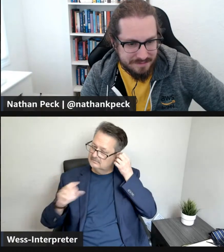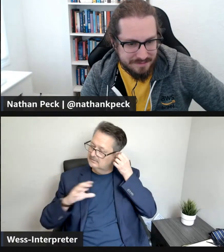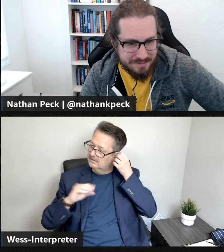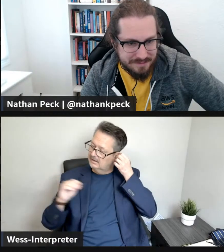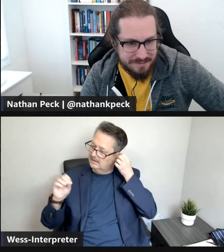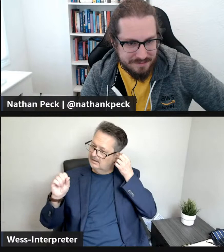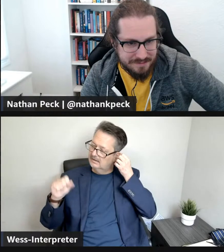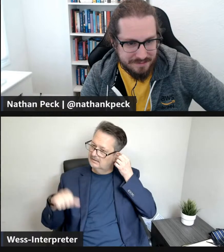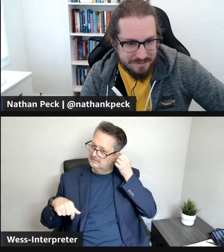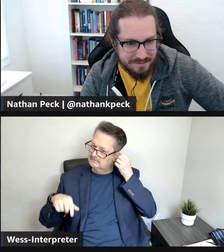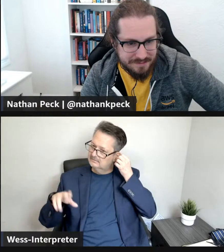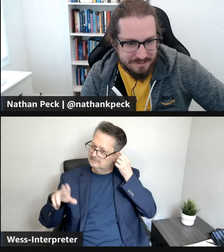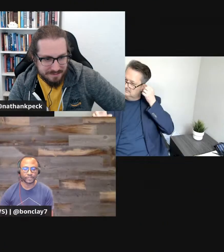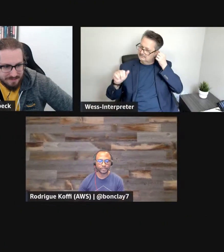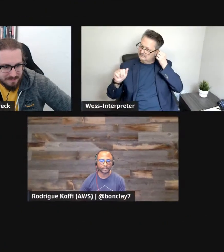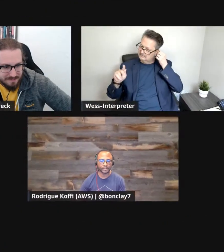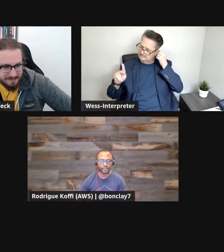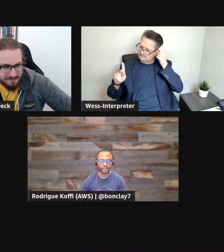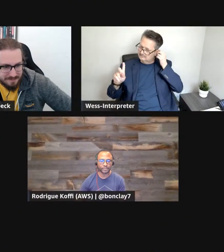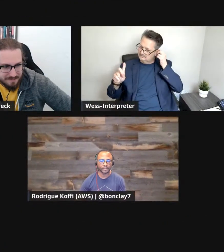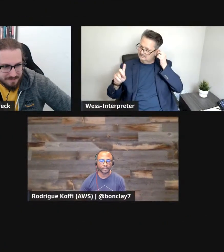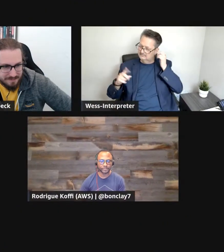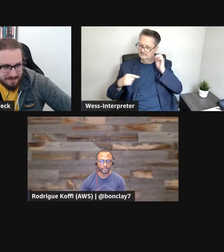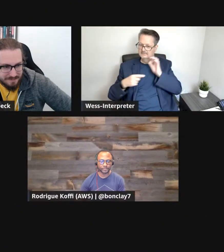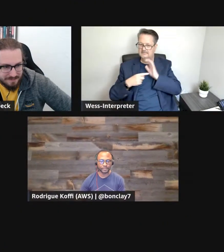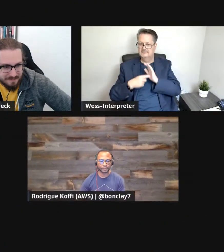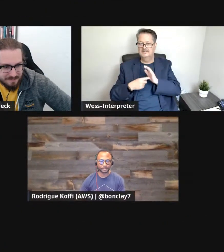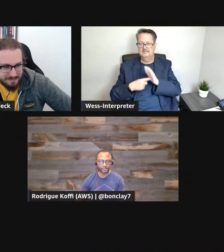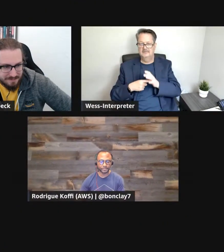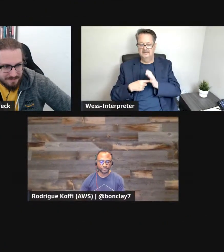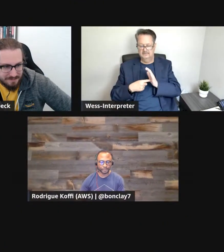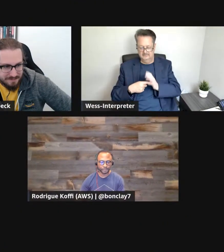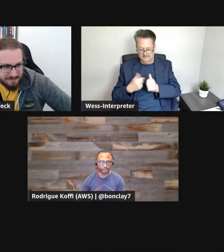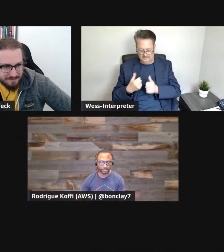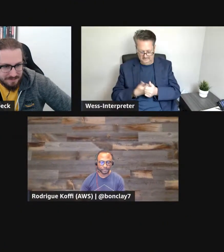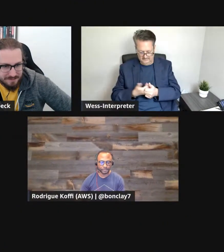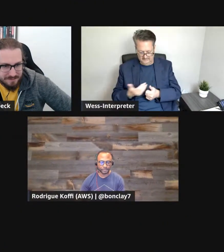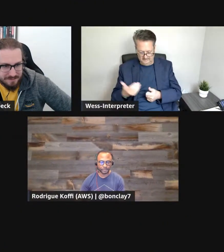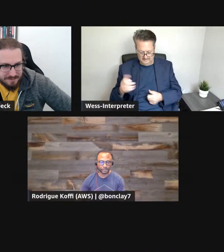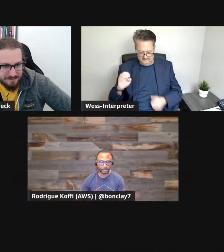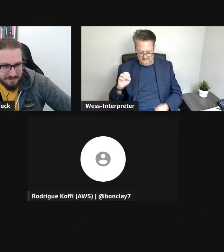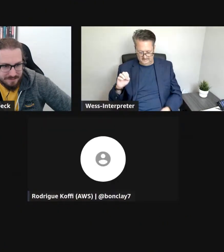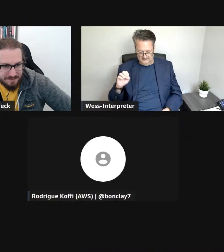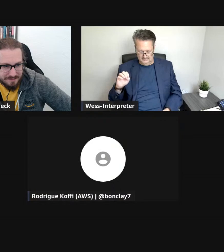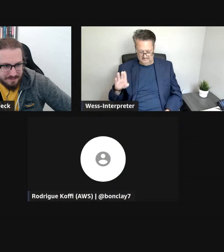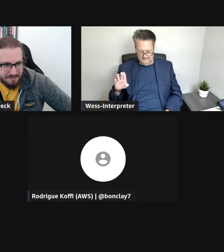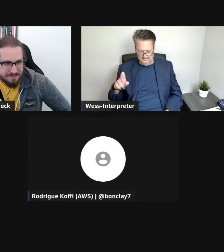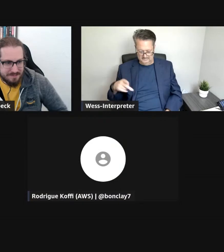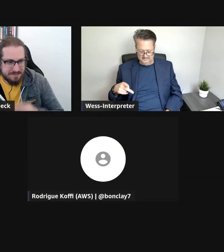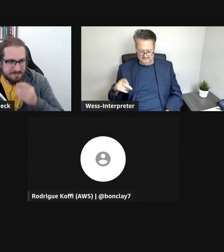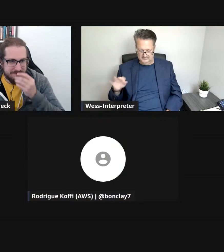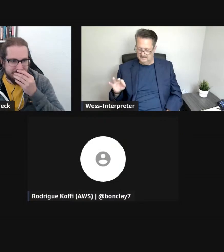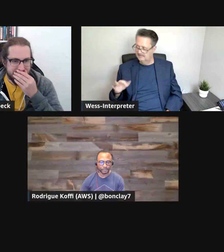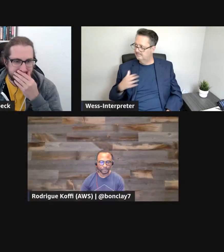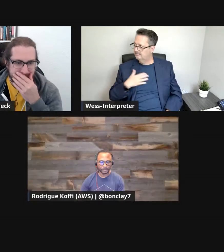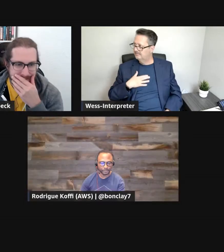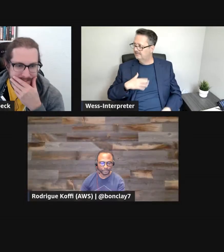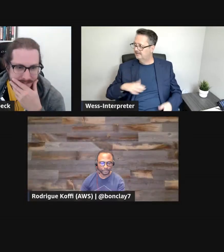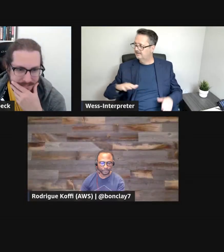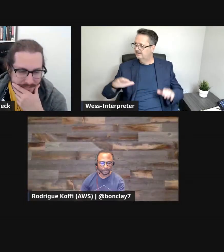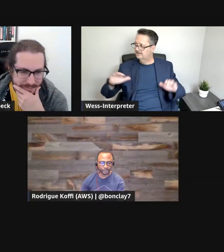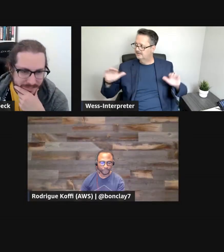to demo and show us all things eBPF. So please, y'all introduce yourselves and have